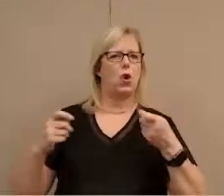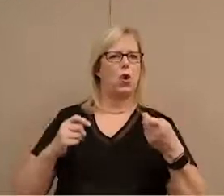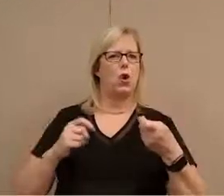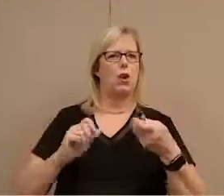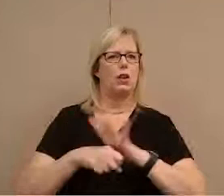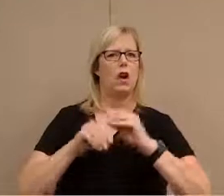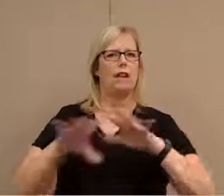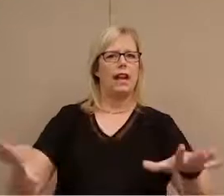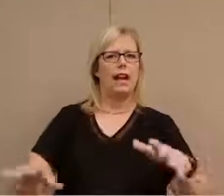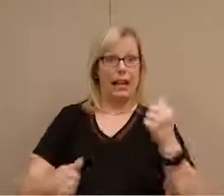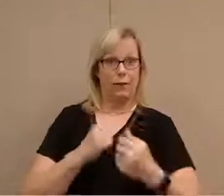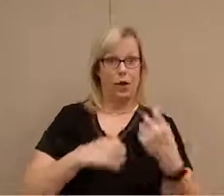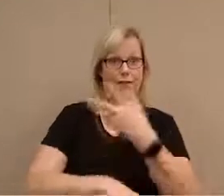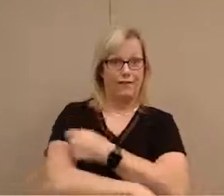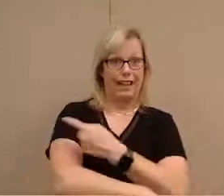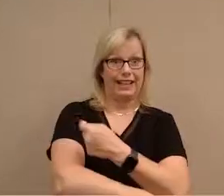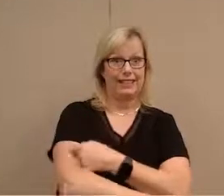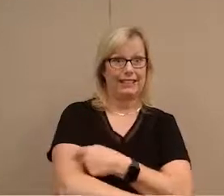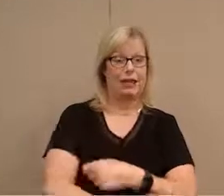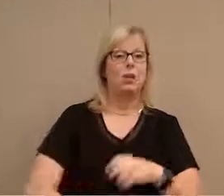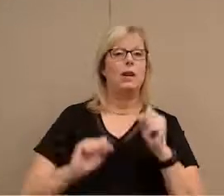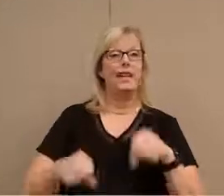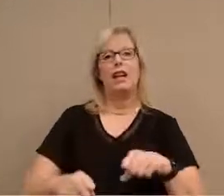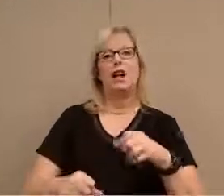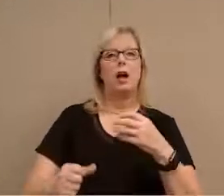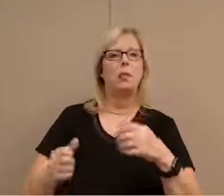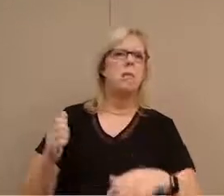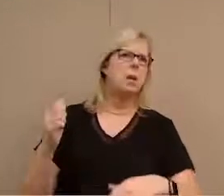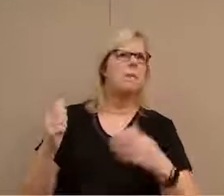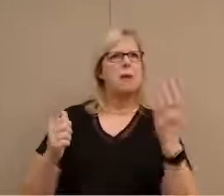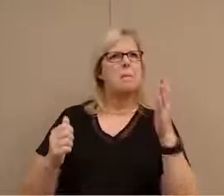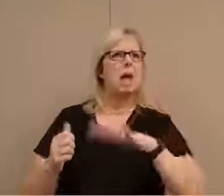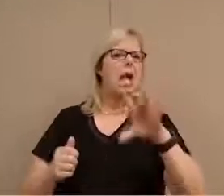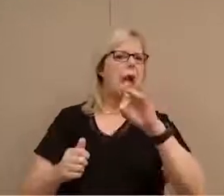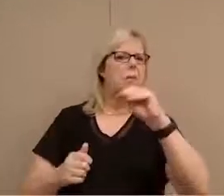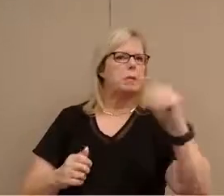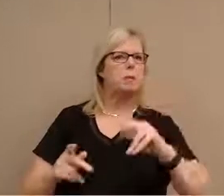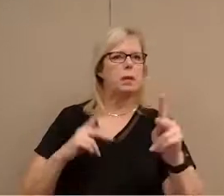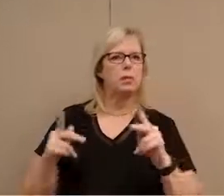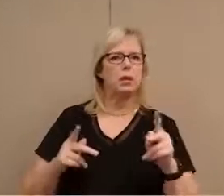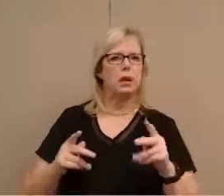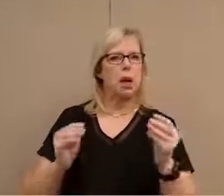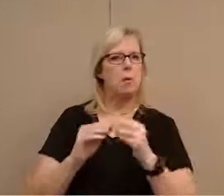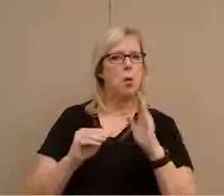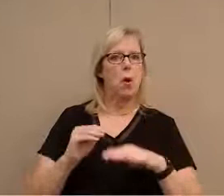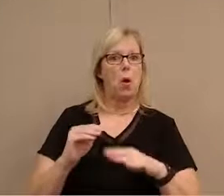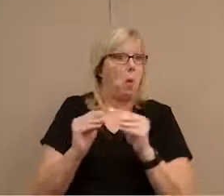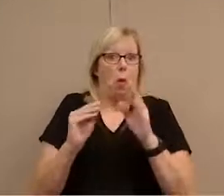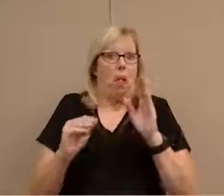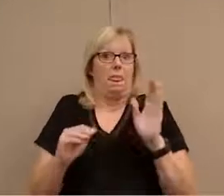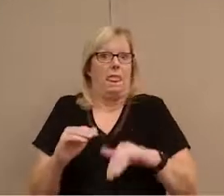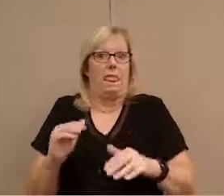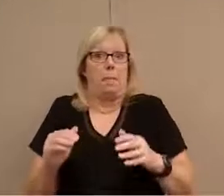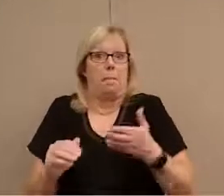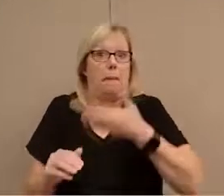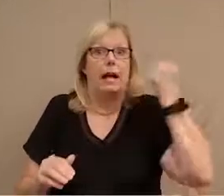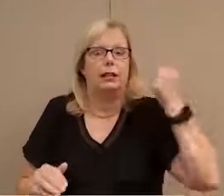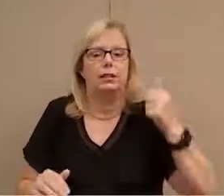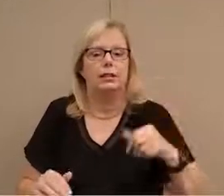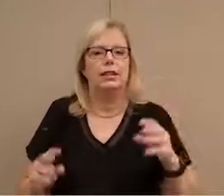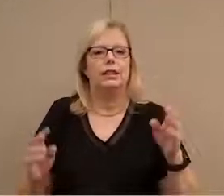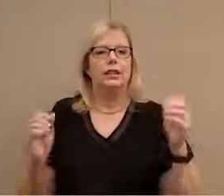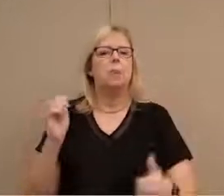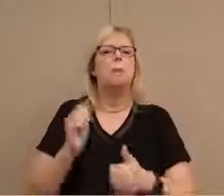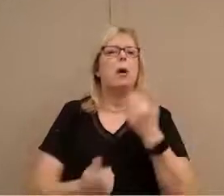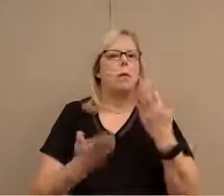vaccinated, everybody gets vaccinated, we get over 80% vaccination rate, even the more the better, then